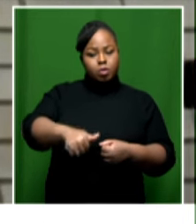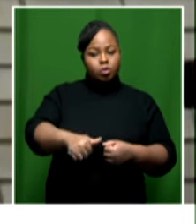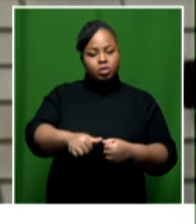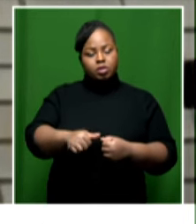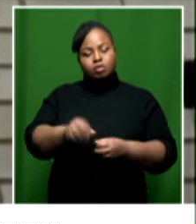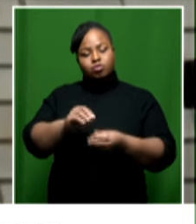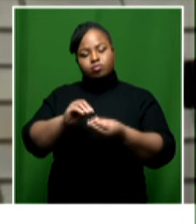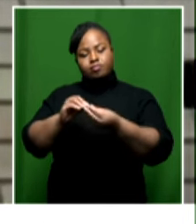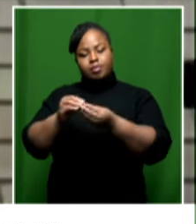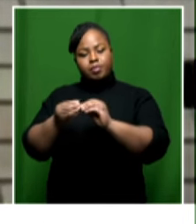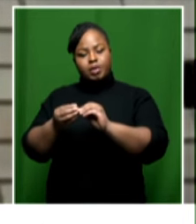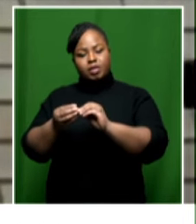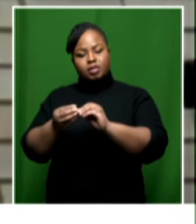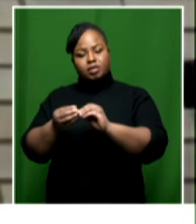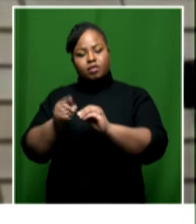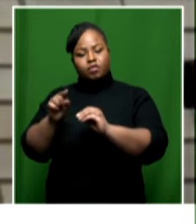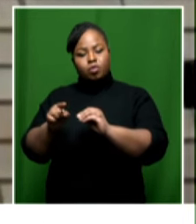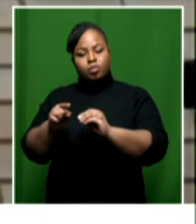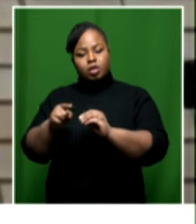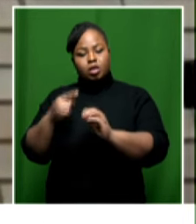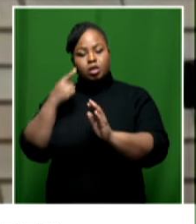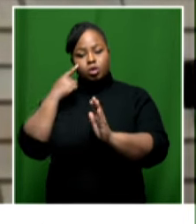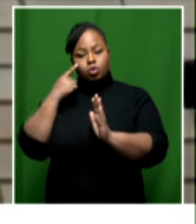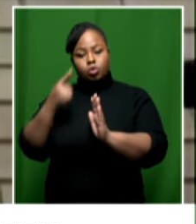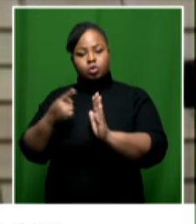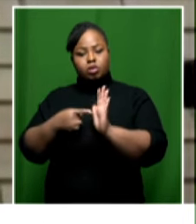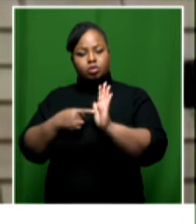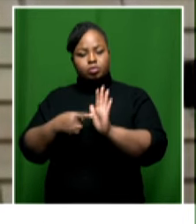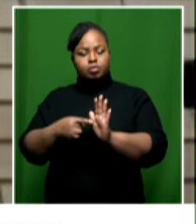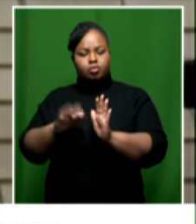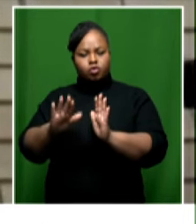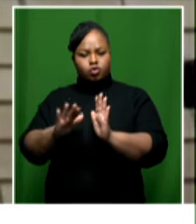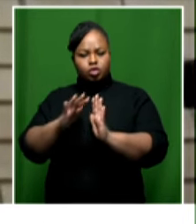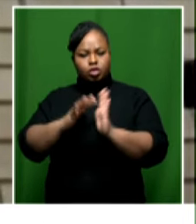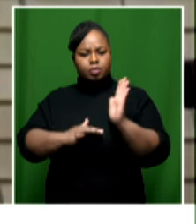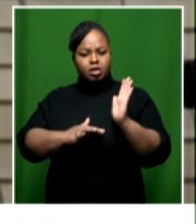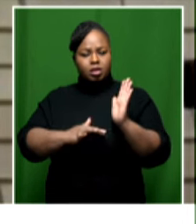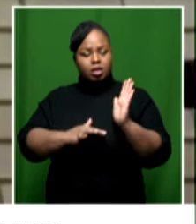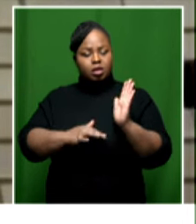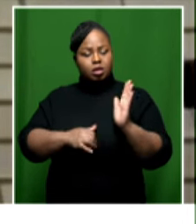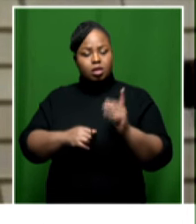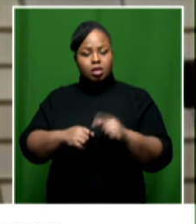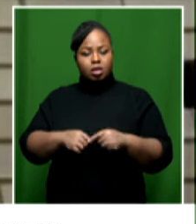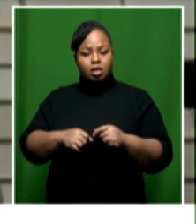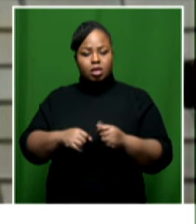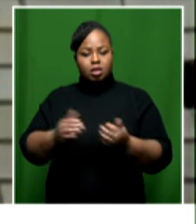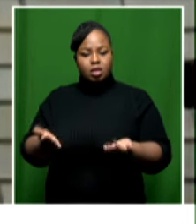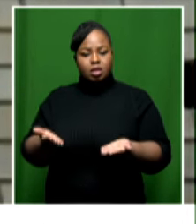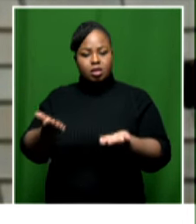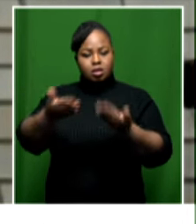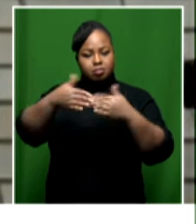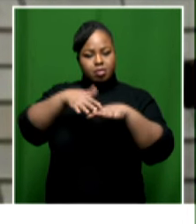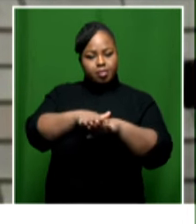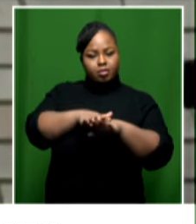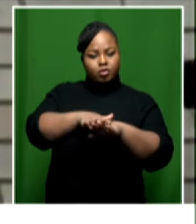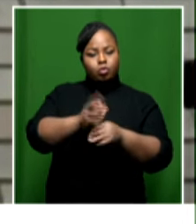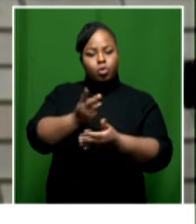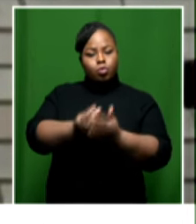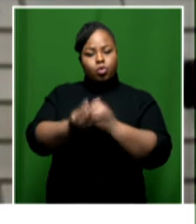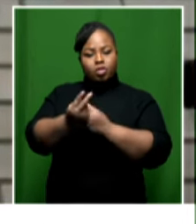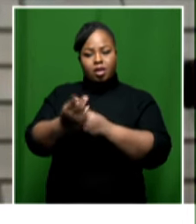the relief sought in the notice of motion. The only interlocutory application that was contentious in any